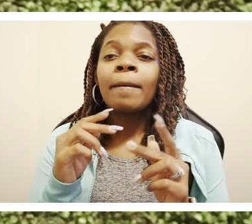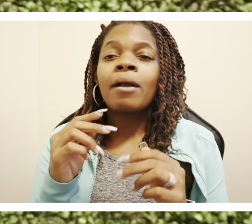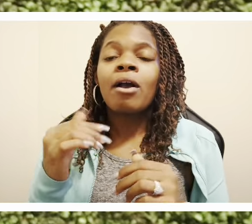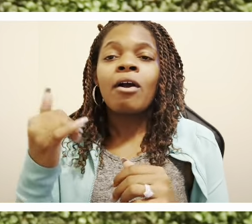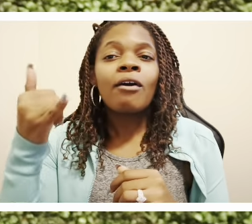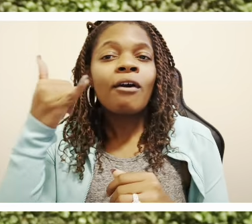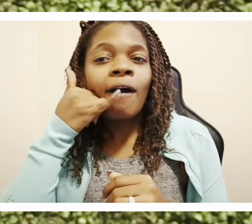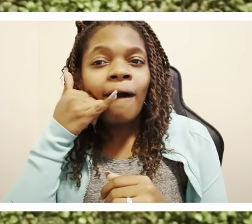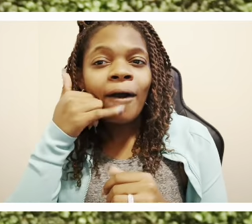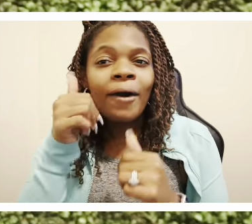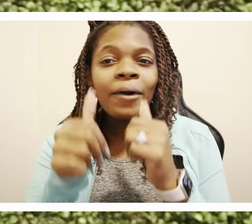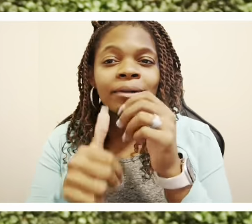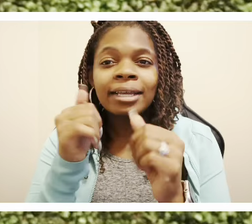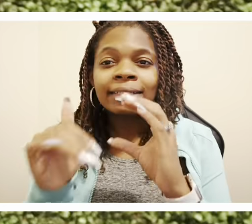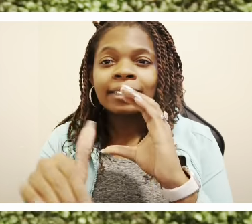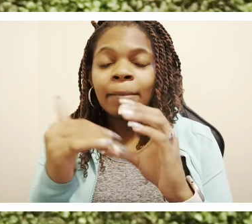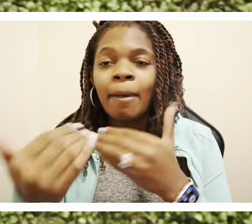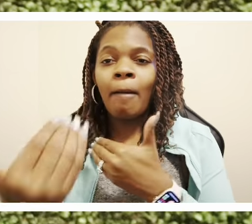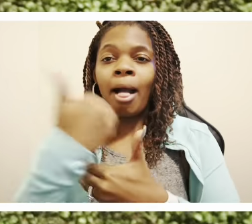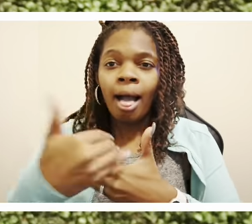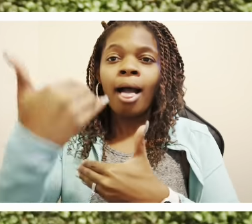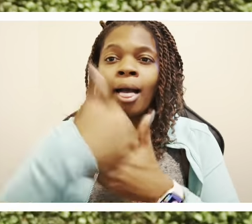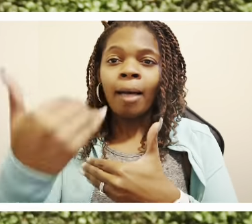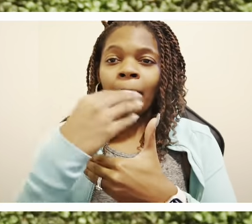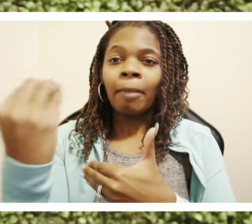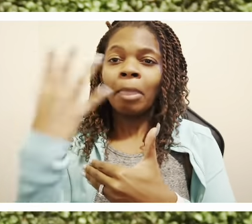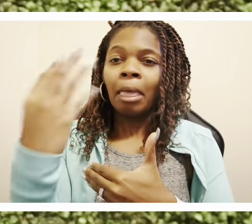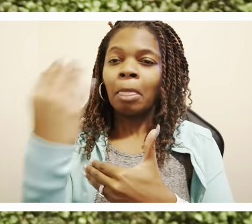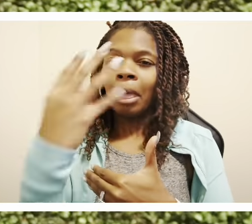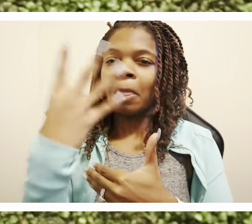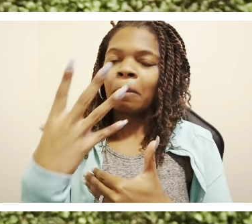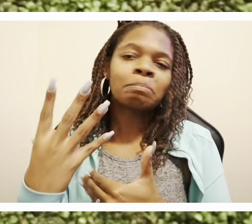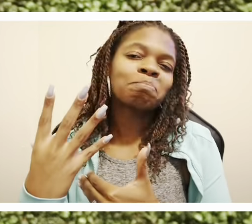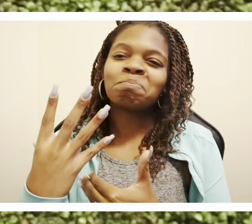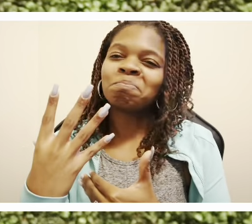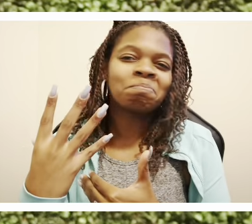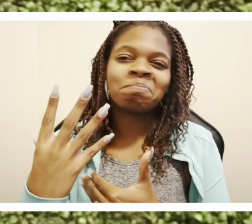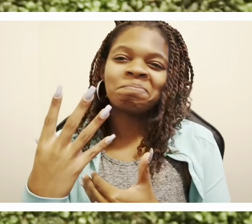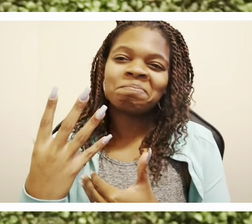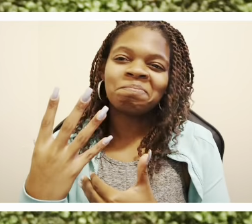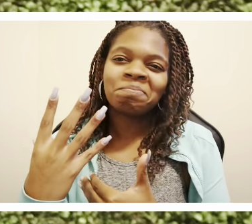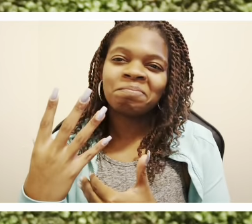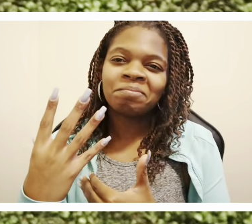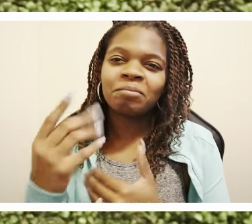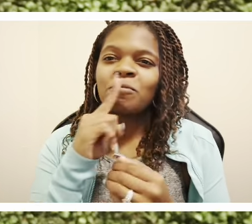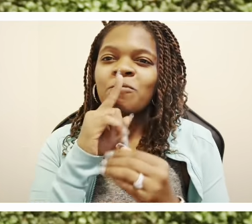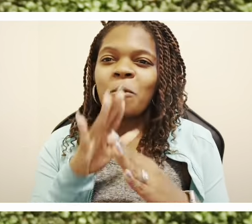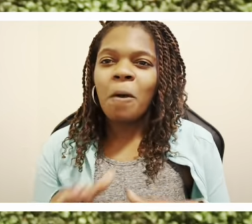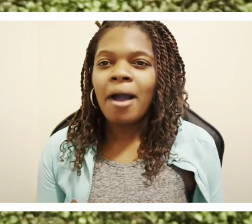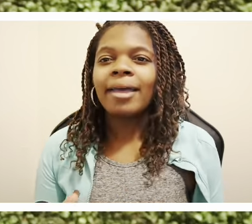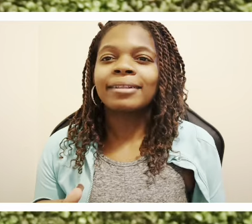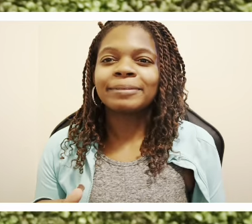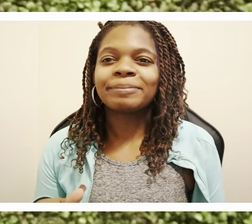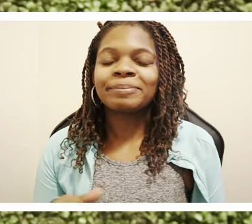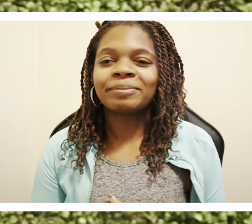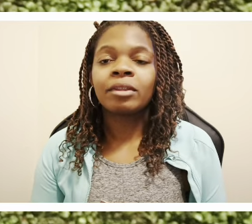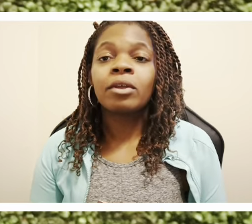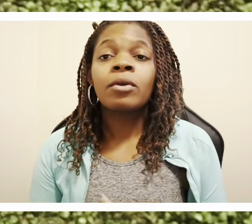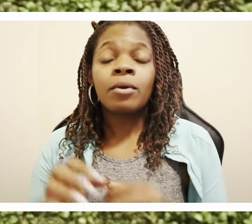And when I'm done, when I end the workout, it automatically ends my fitness mode, my do not